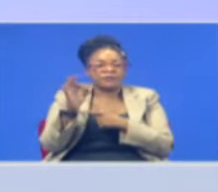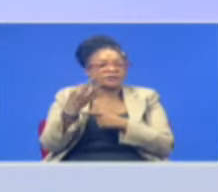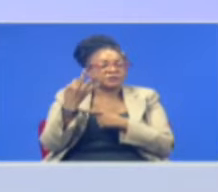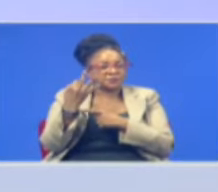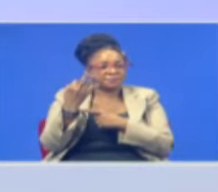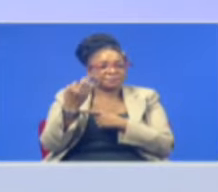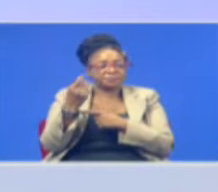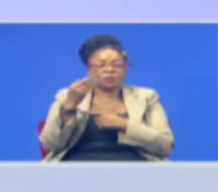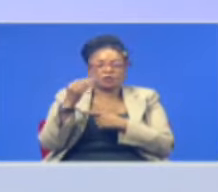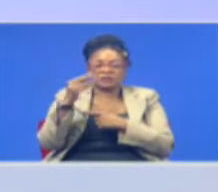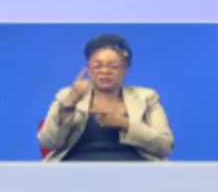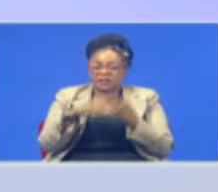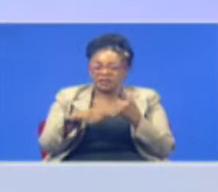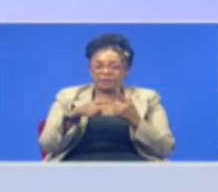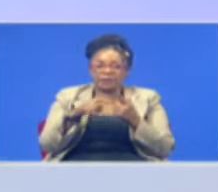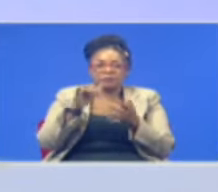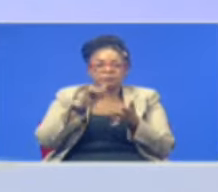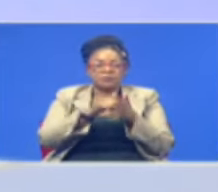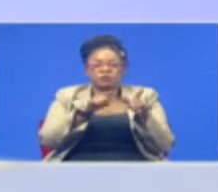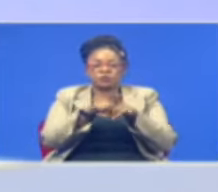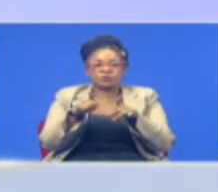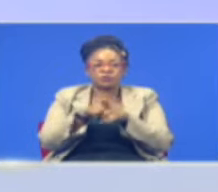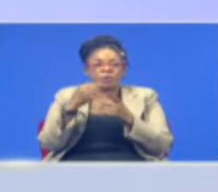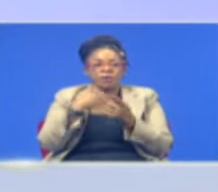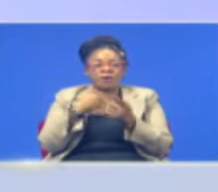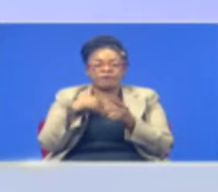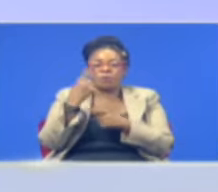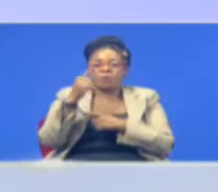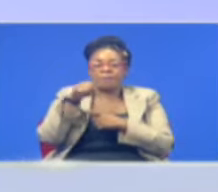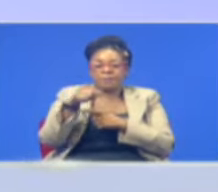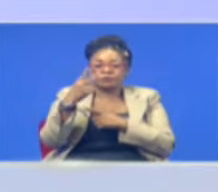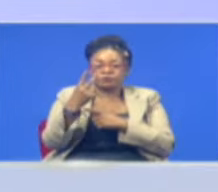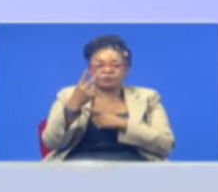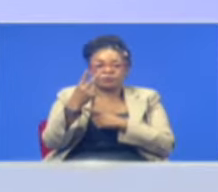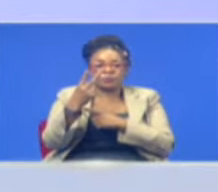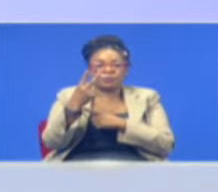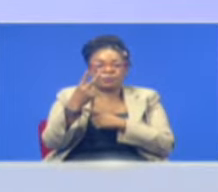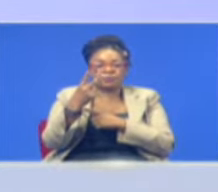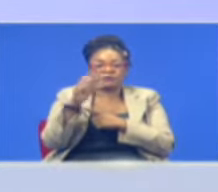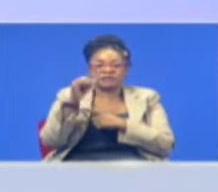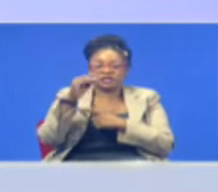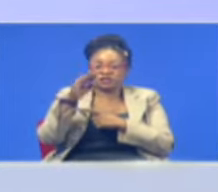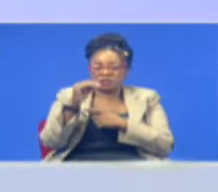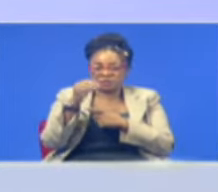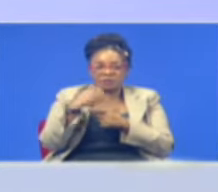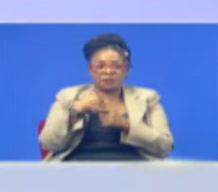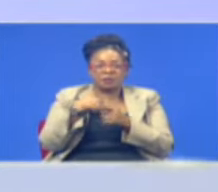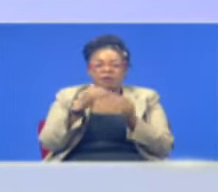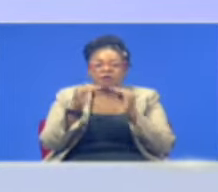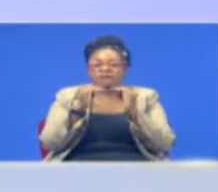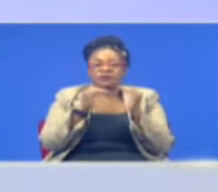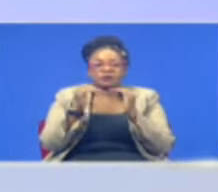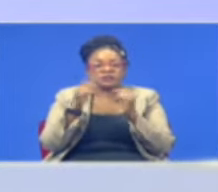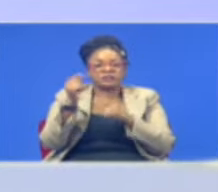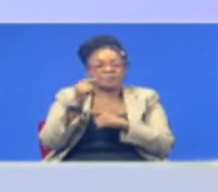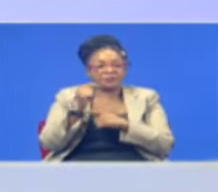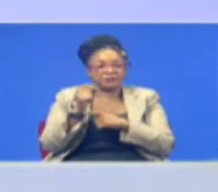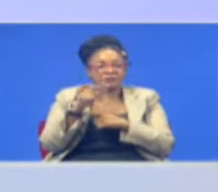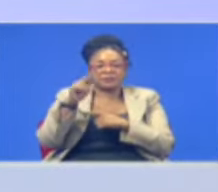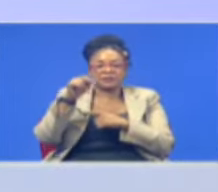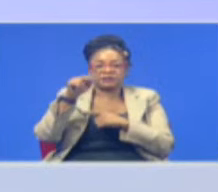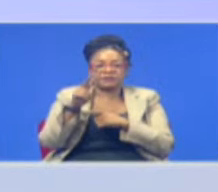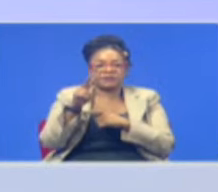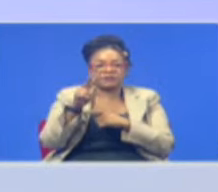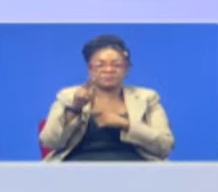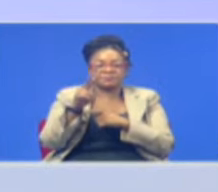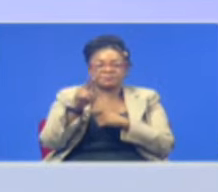on record, but also recorded a 1.2 degrees Celsius rise in average temperature. NTV's science